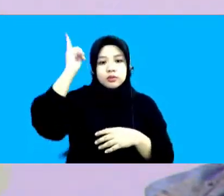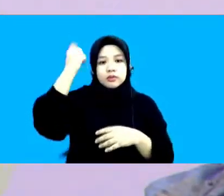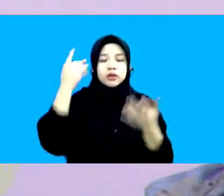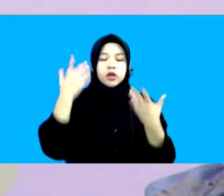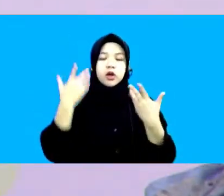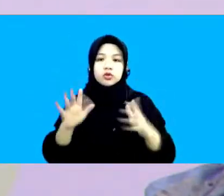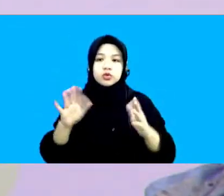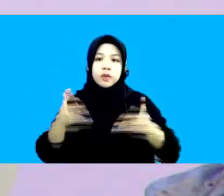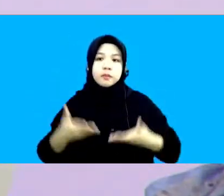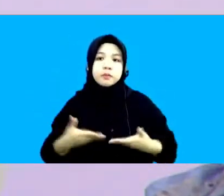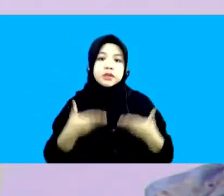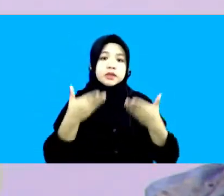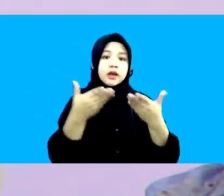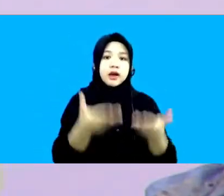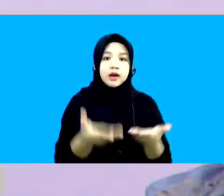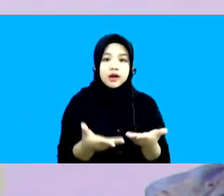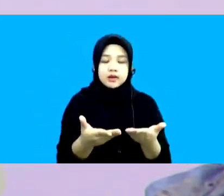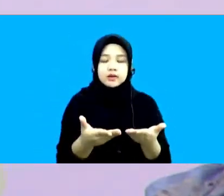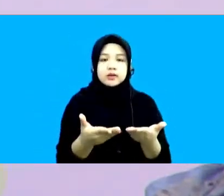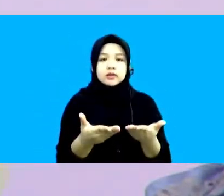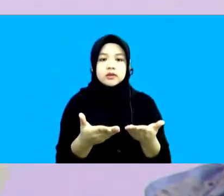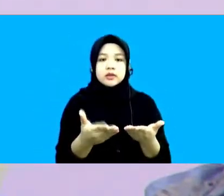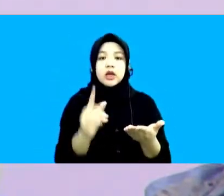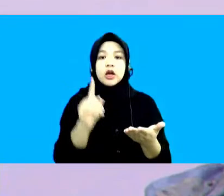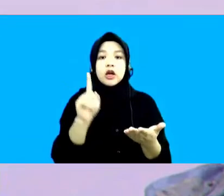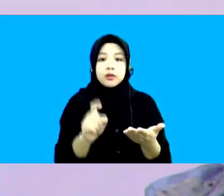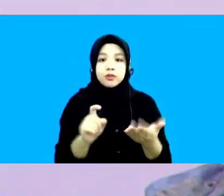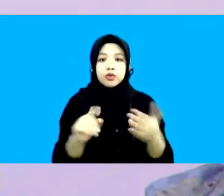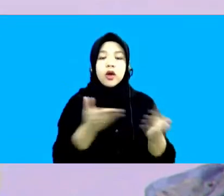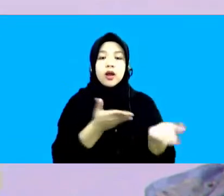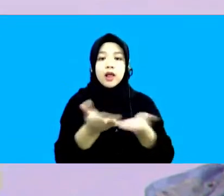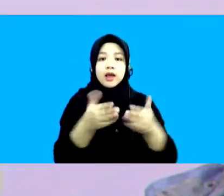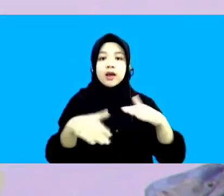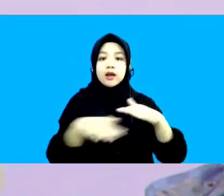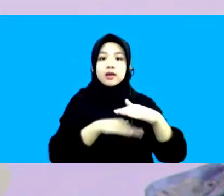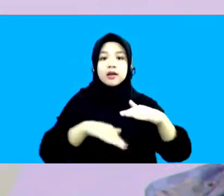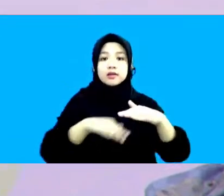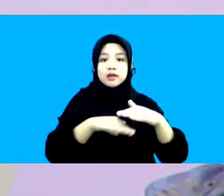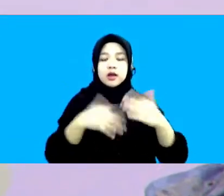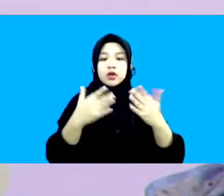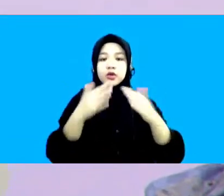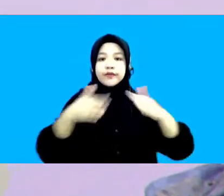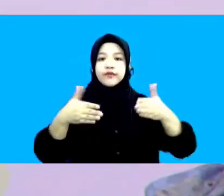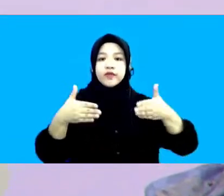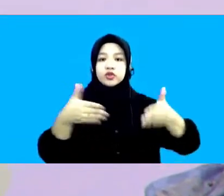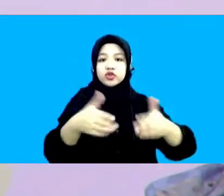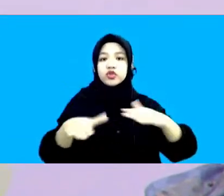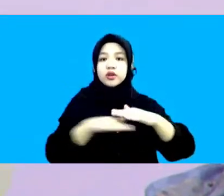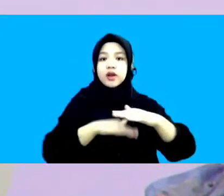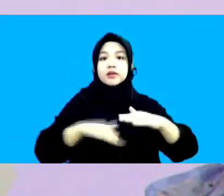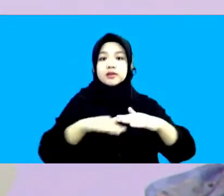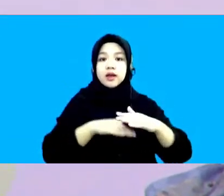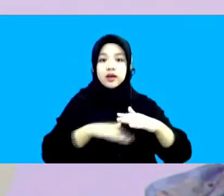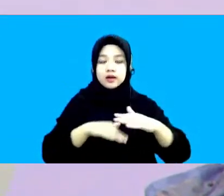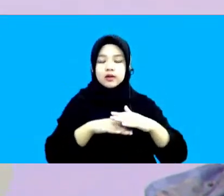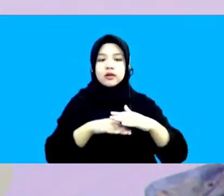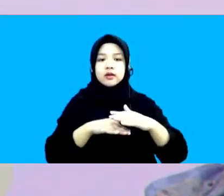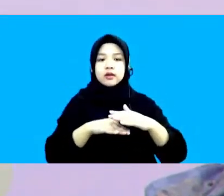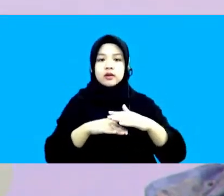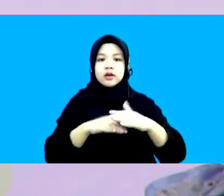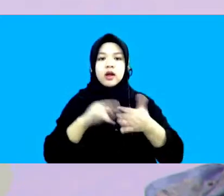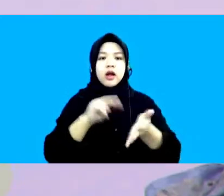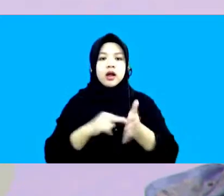could become part of the poor people because somehow, because of the pandemic, their income